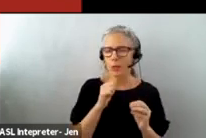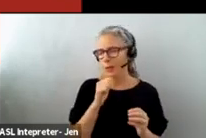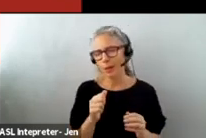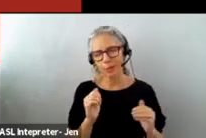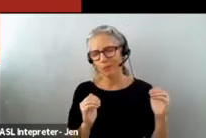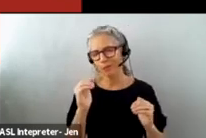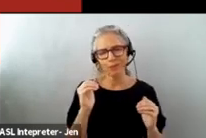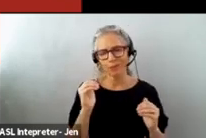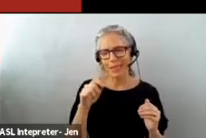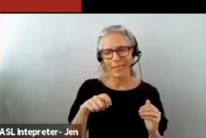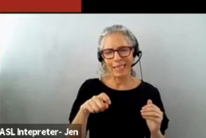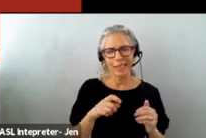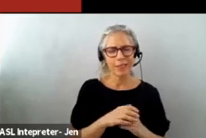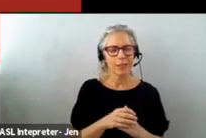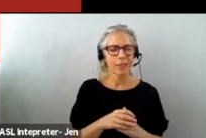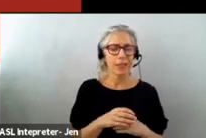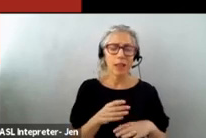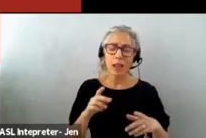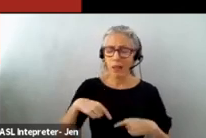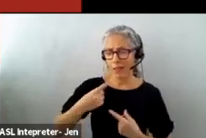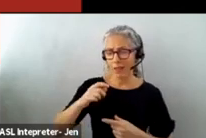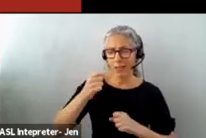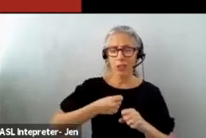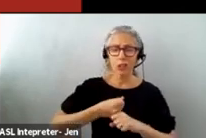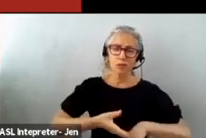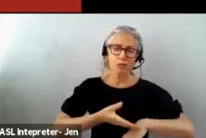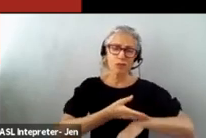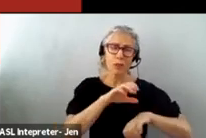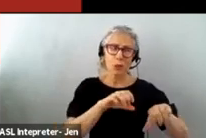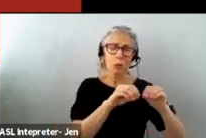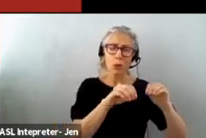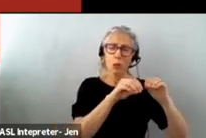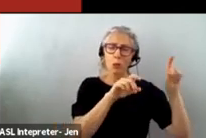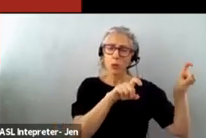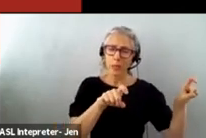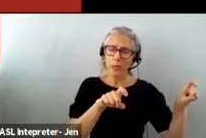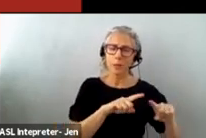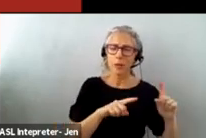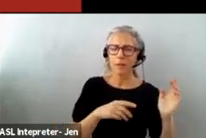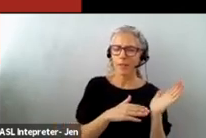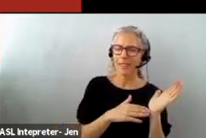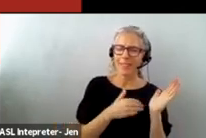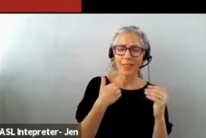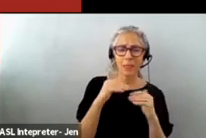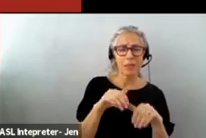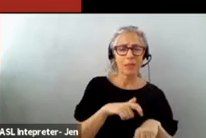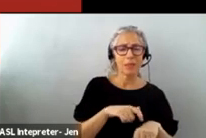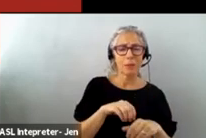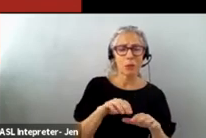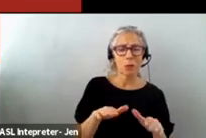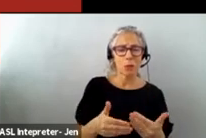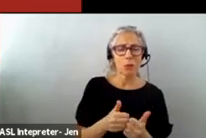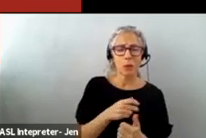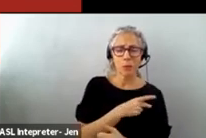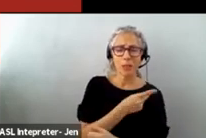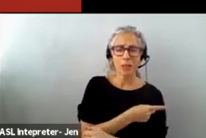to be. They have increased over the last decade. But physicians have very limited time in the room with a